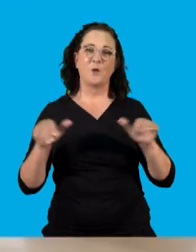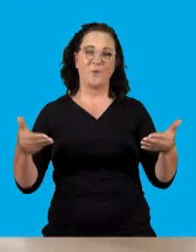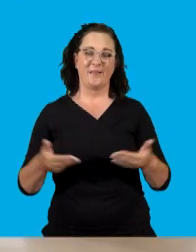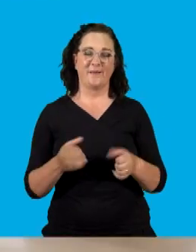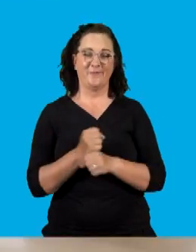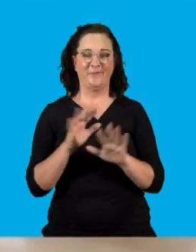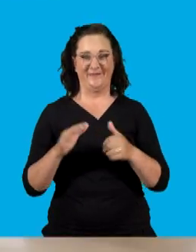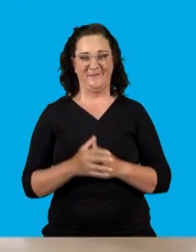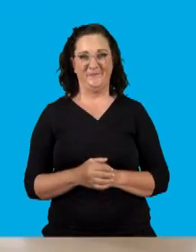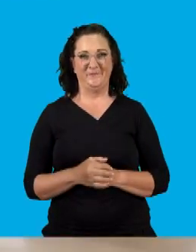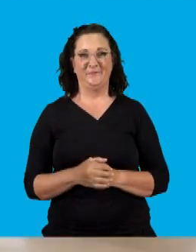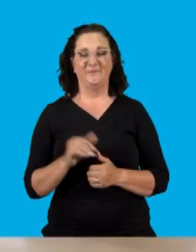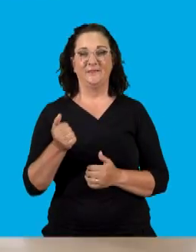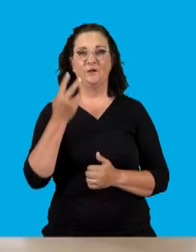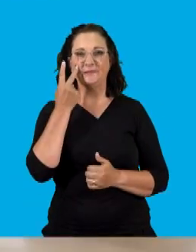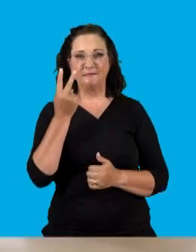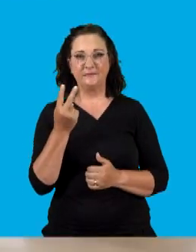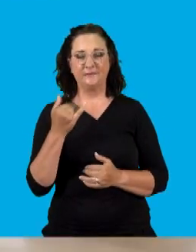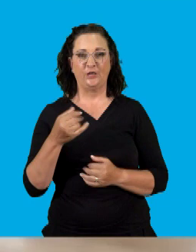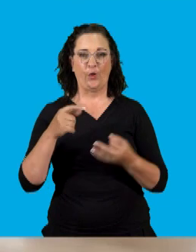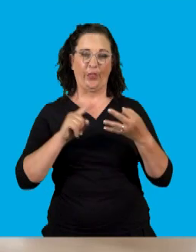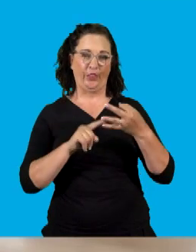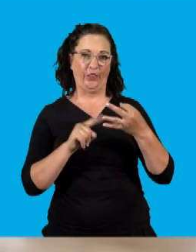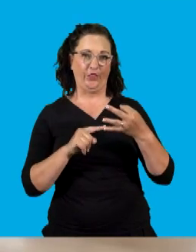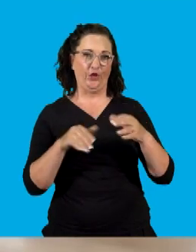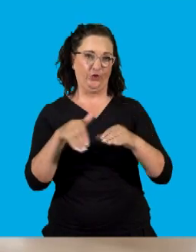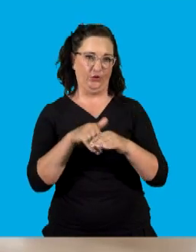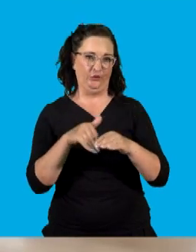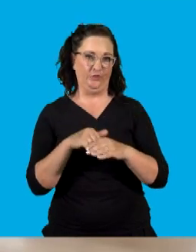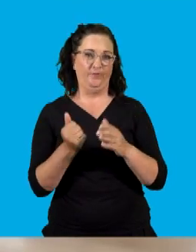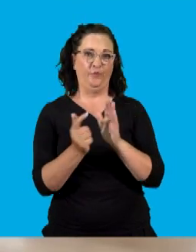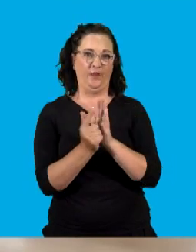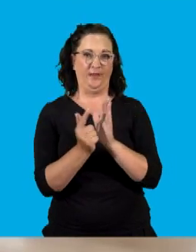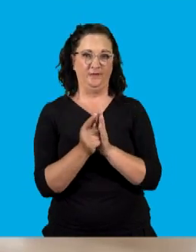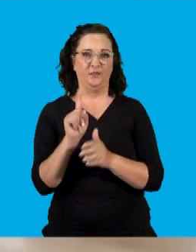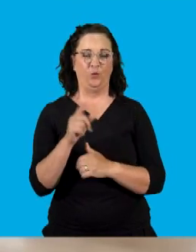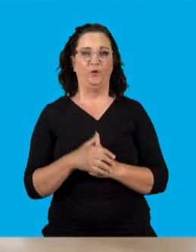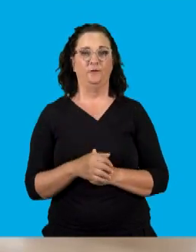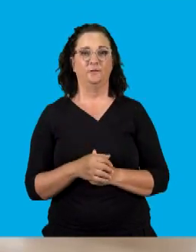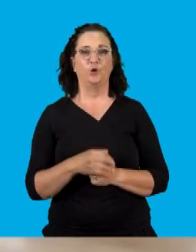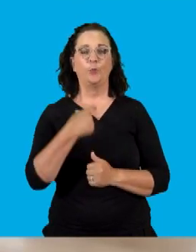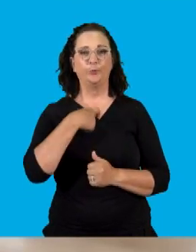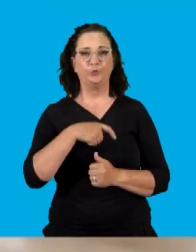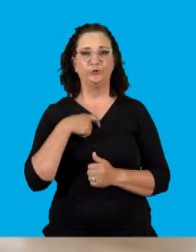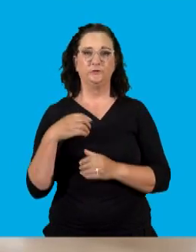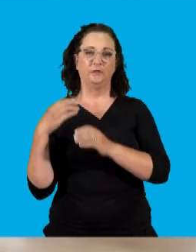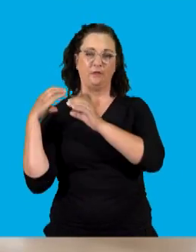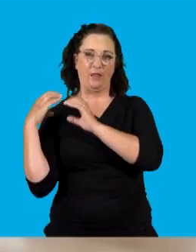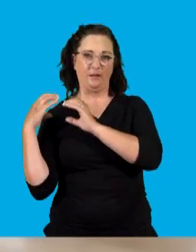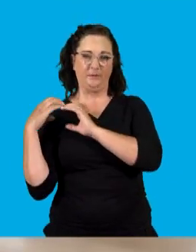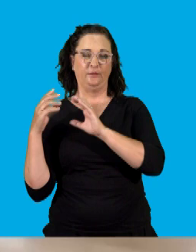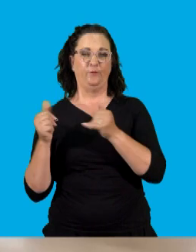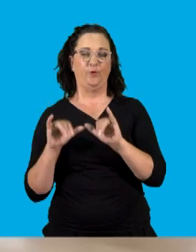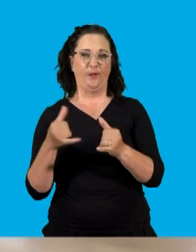Welcome back, grade 10s. Now let us look at our third concept for this lesson, which is personal liability